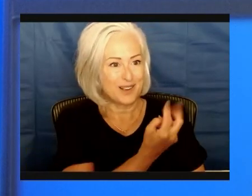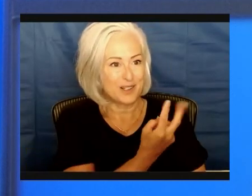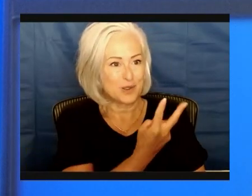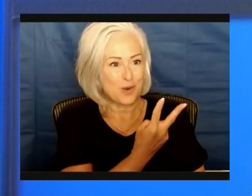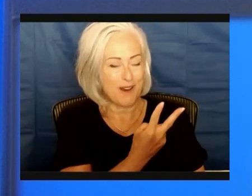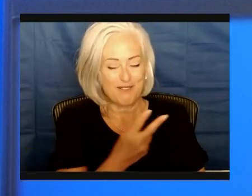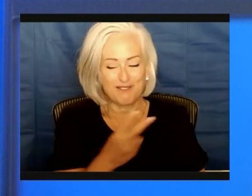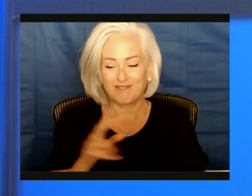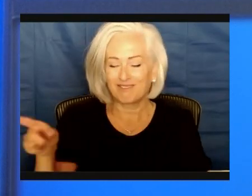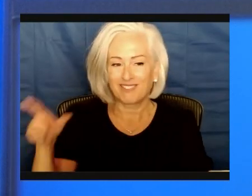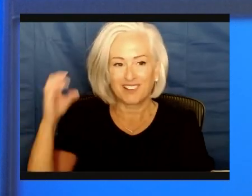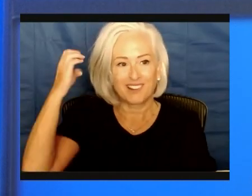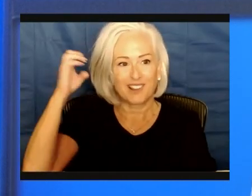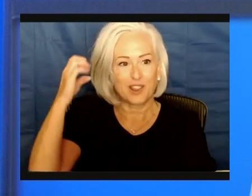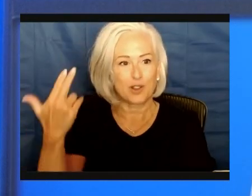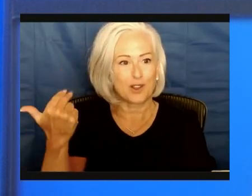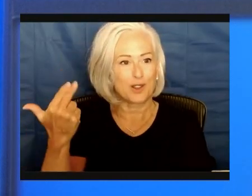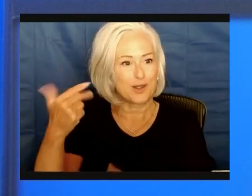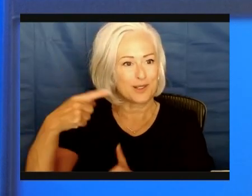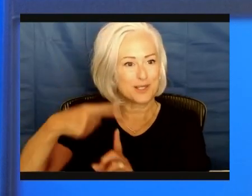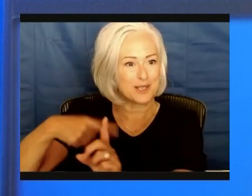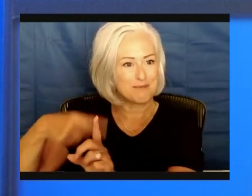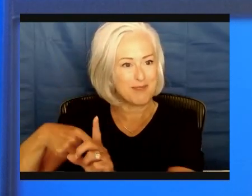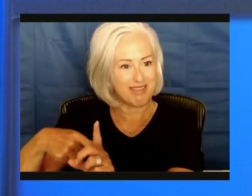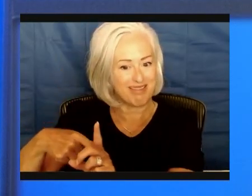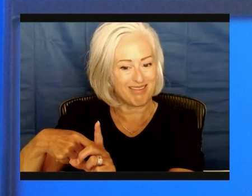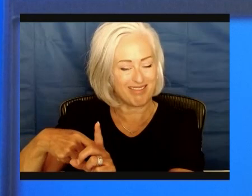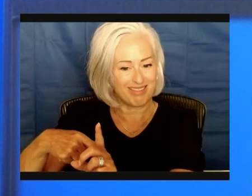of the few countries in the world with its own